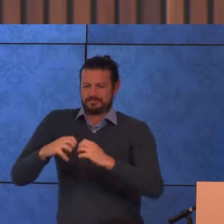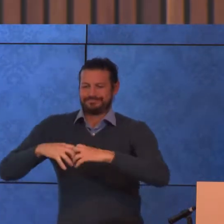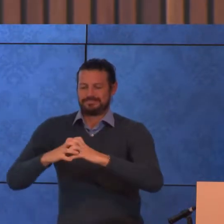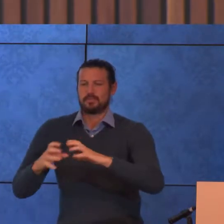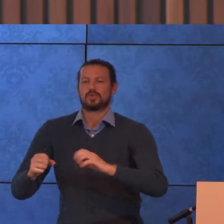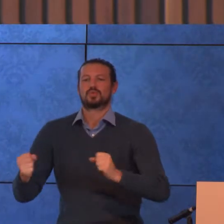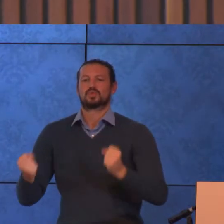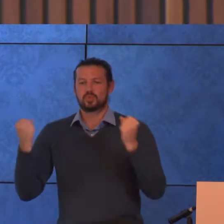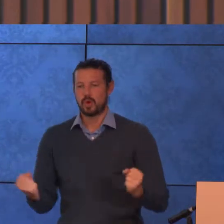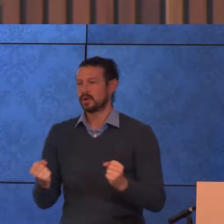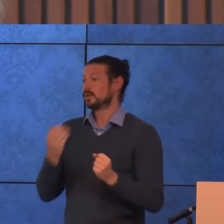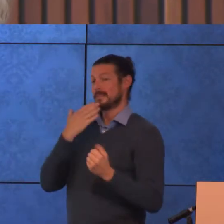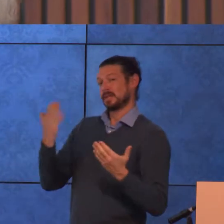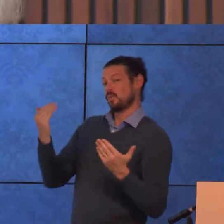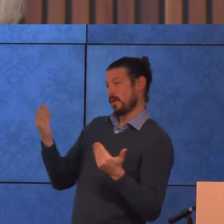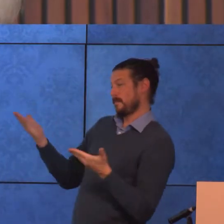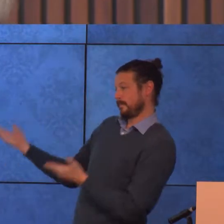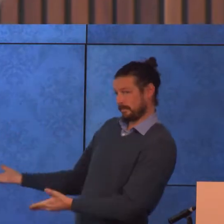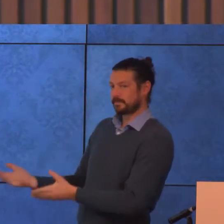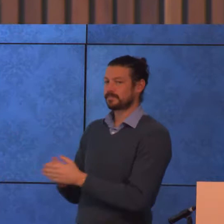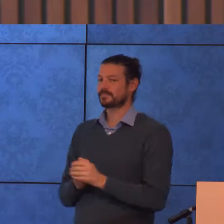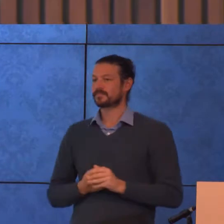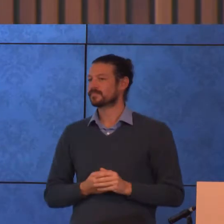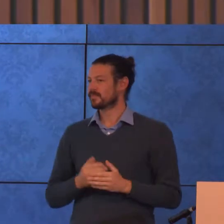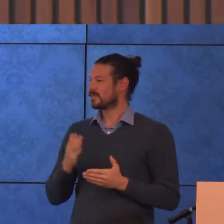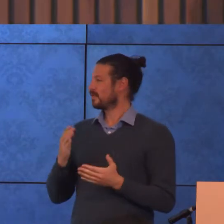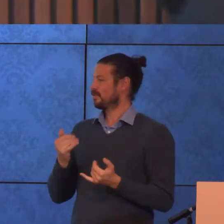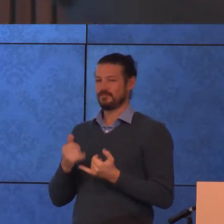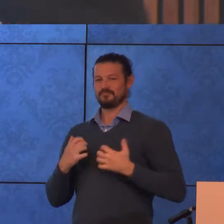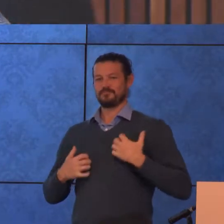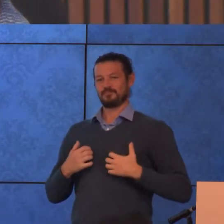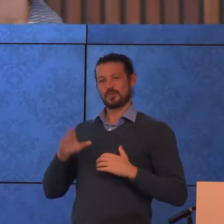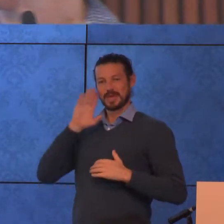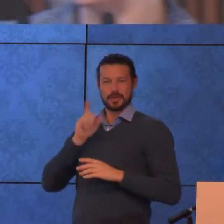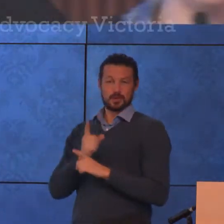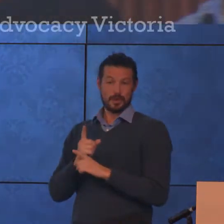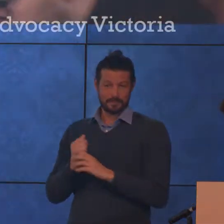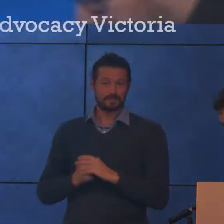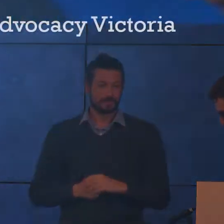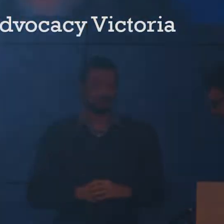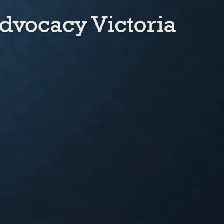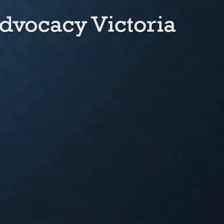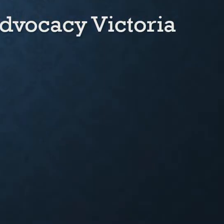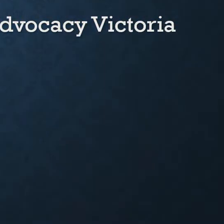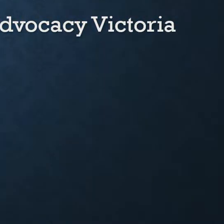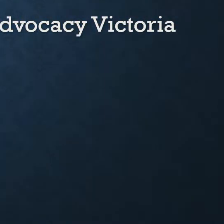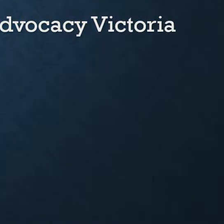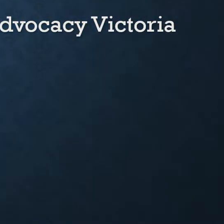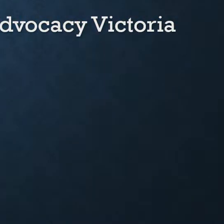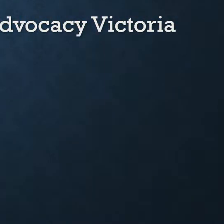with me in welcoming Mary and Melanie to the stage, and we very much look forward to hearing from both of you. Thank you.